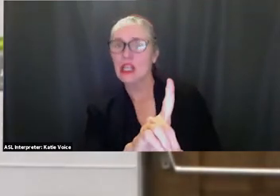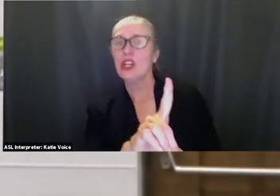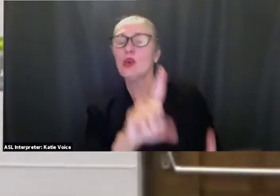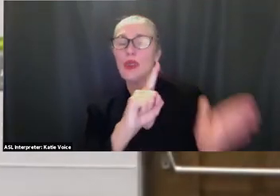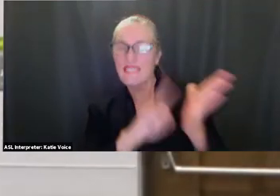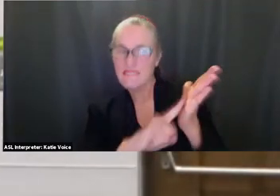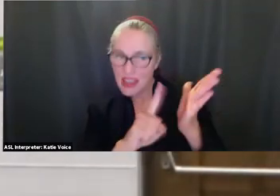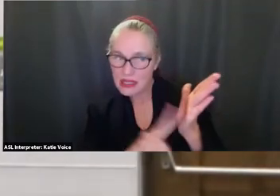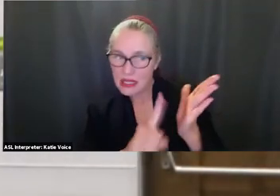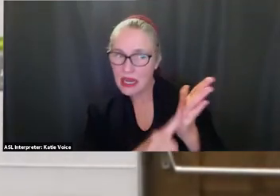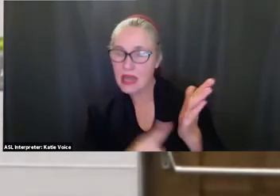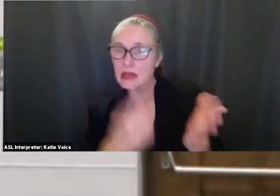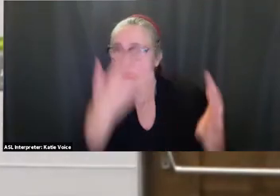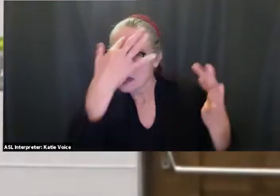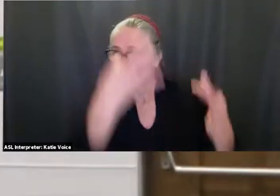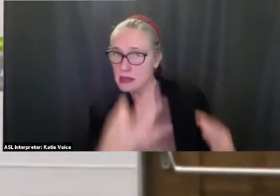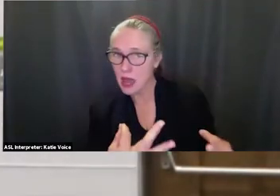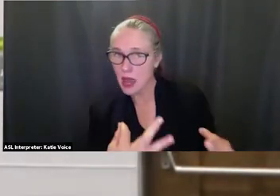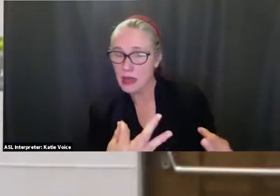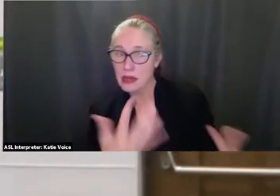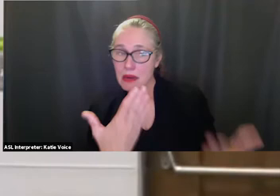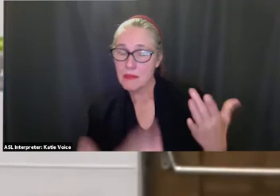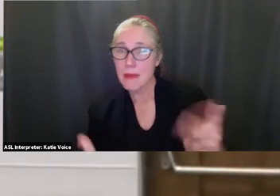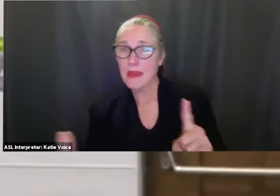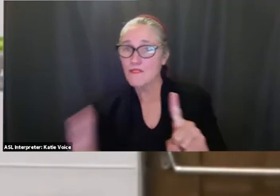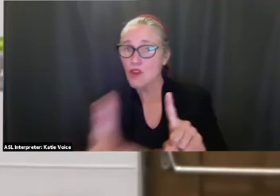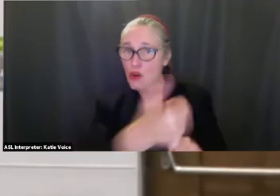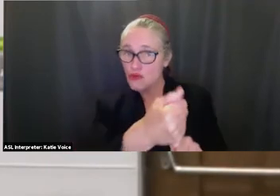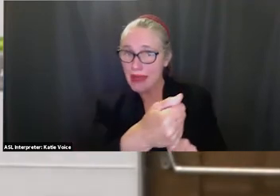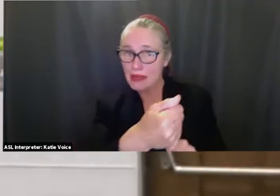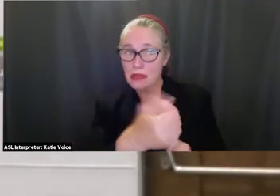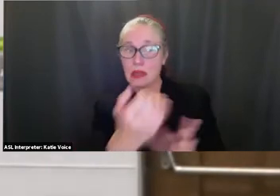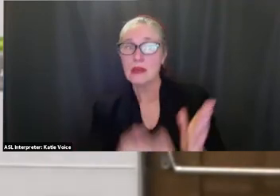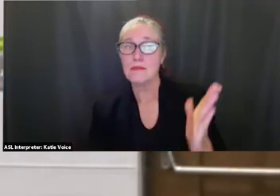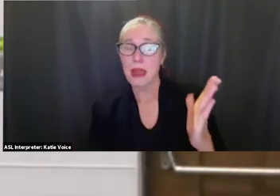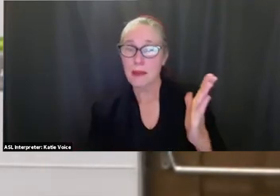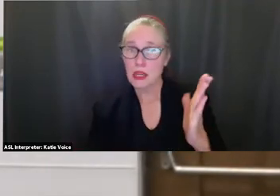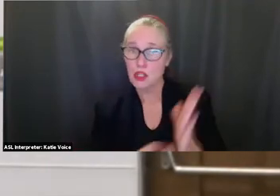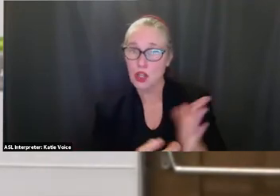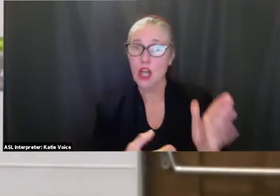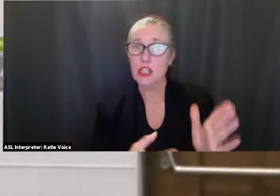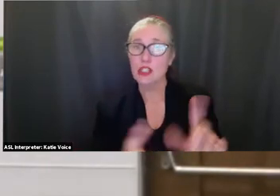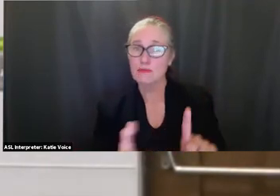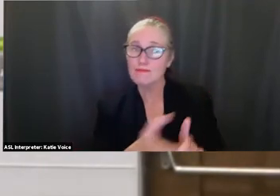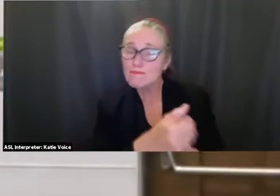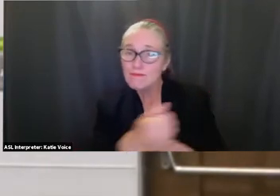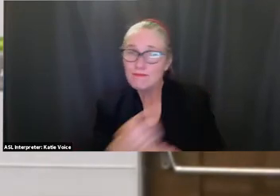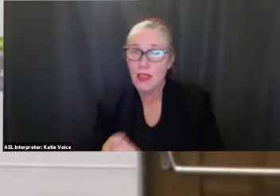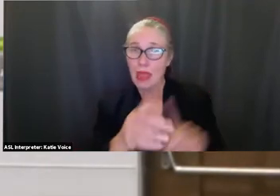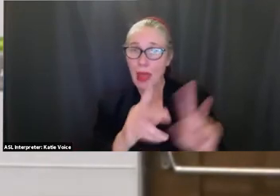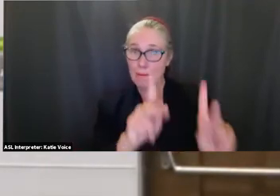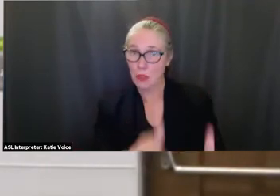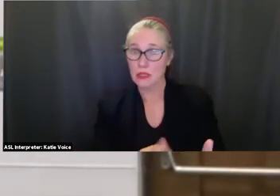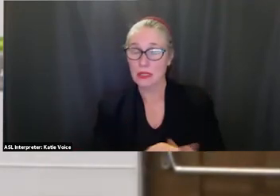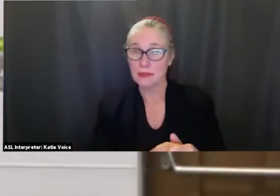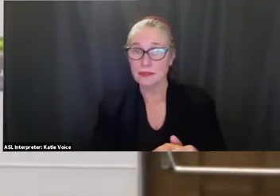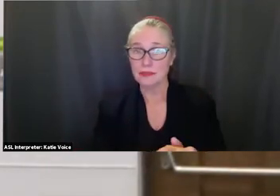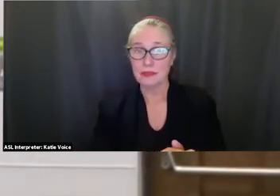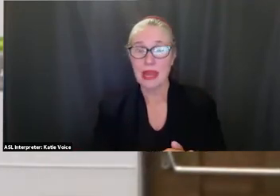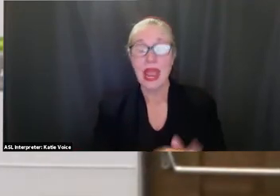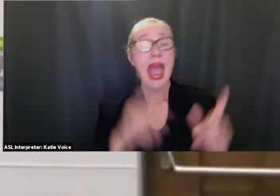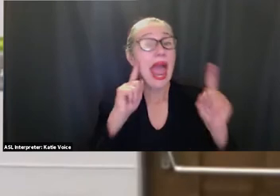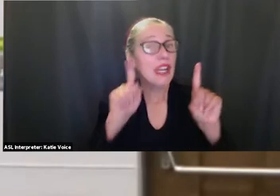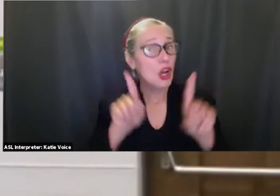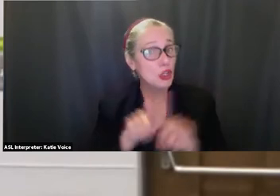charges against individuals as appropriate finally it was agreed that at all times